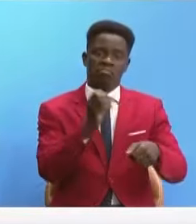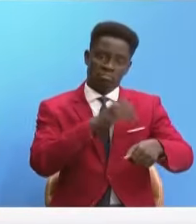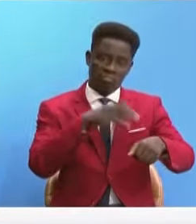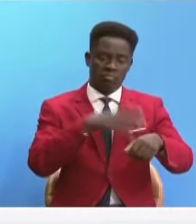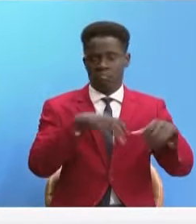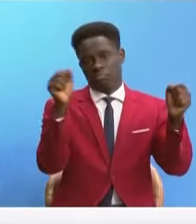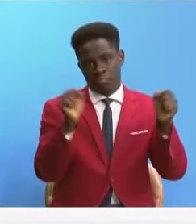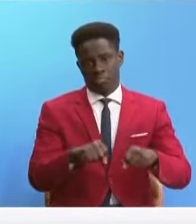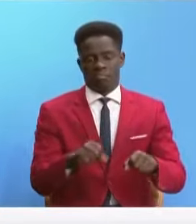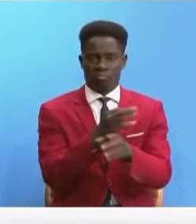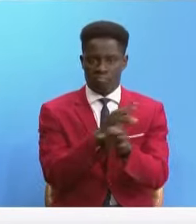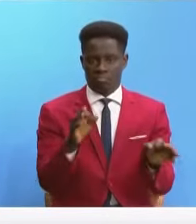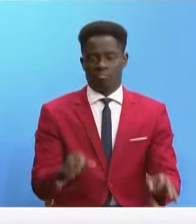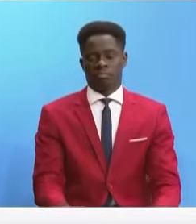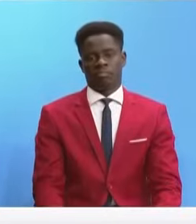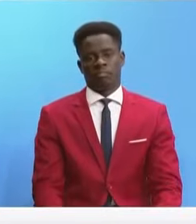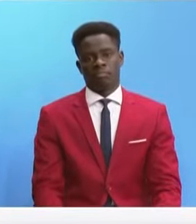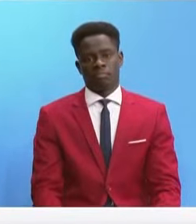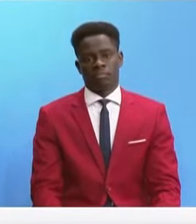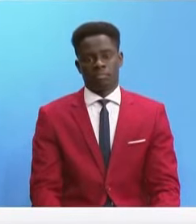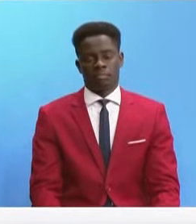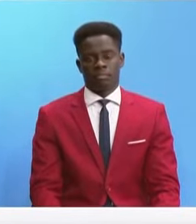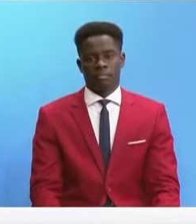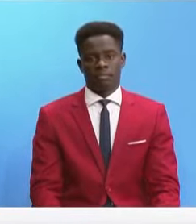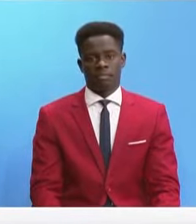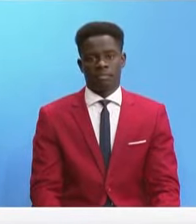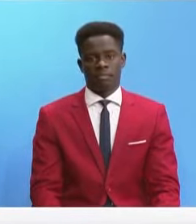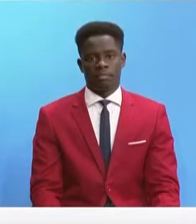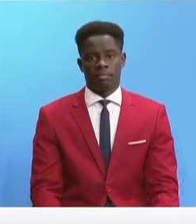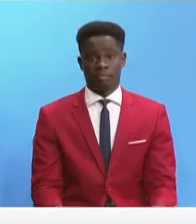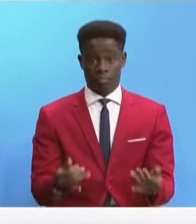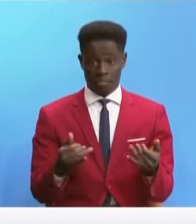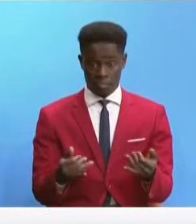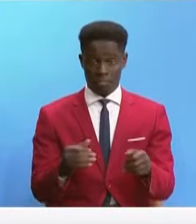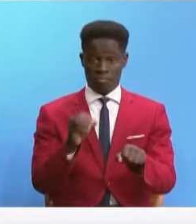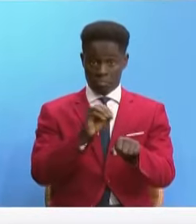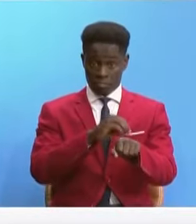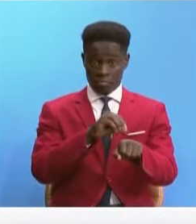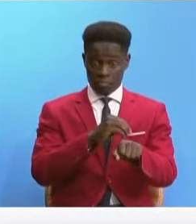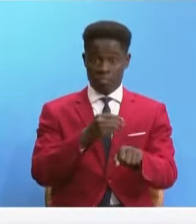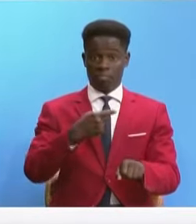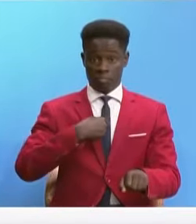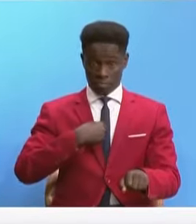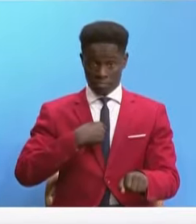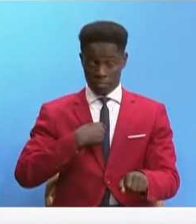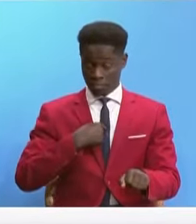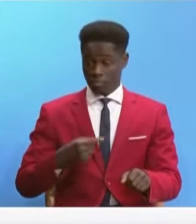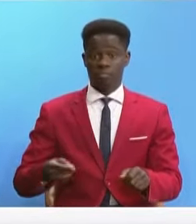I would like, in the same line, to take this opportunity to invite Zambian